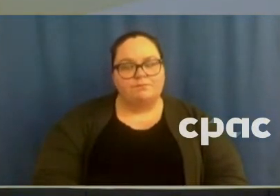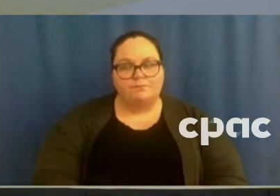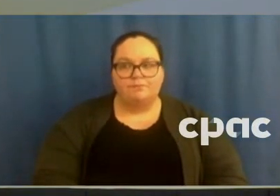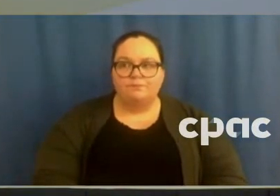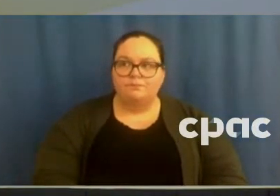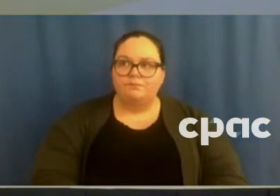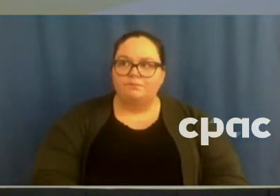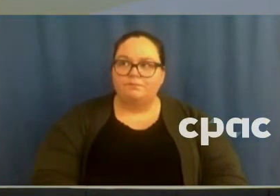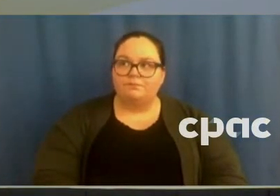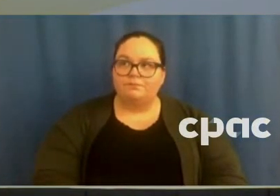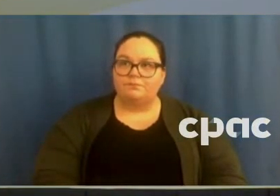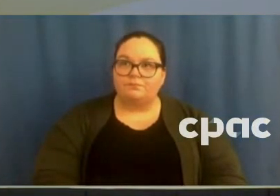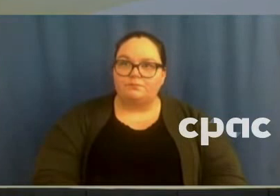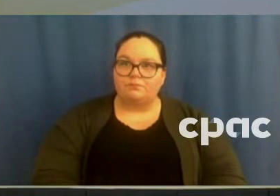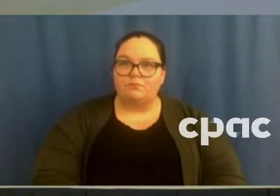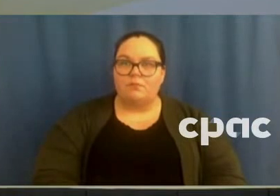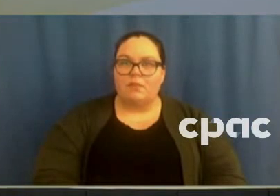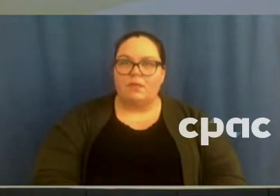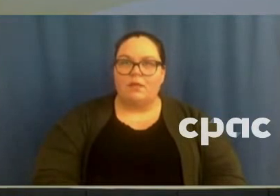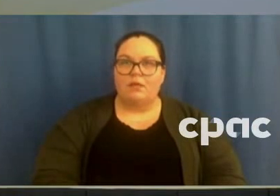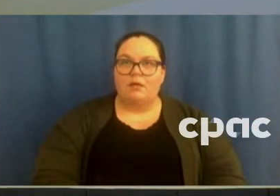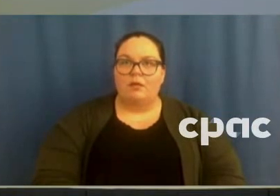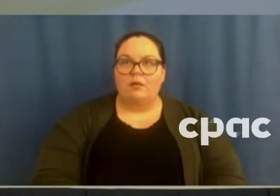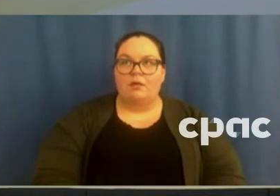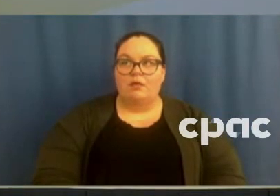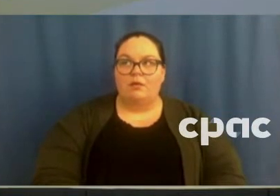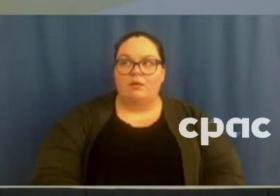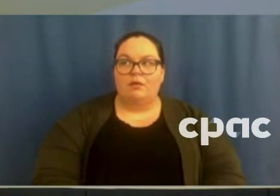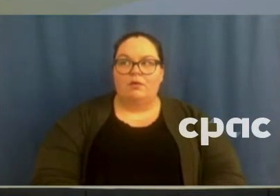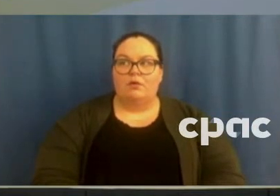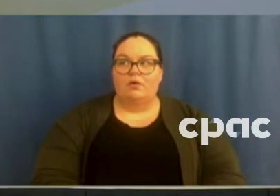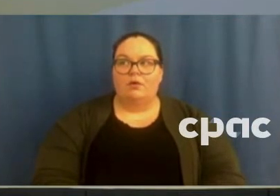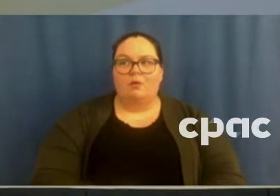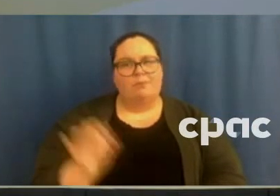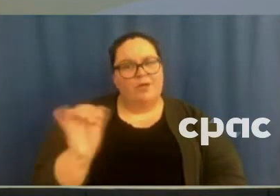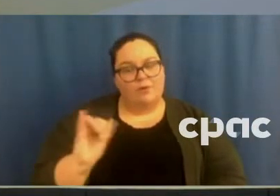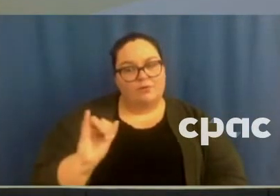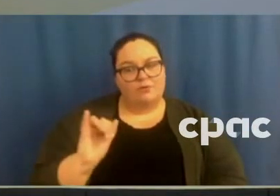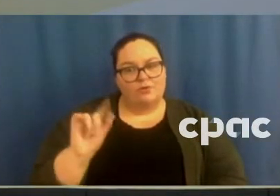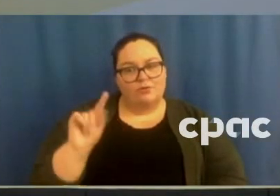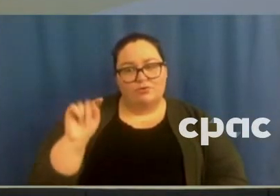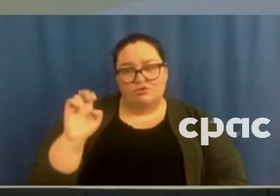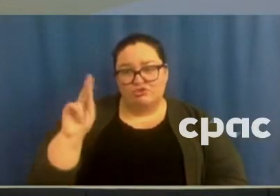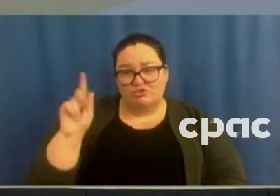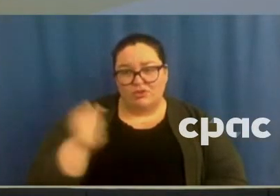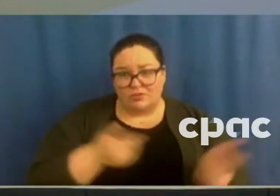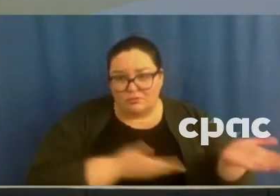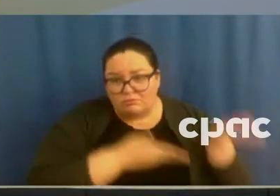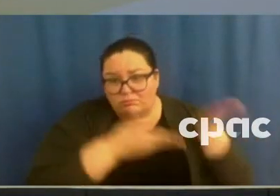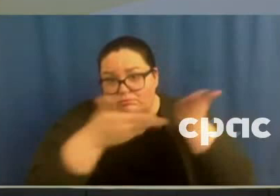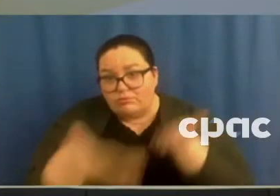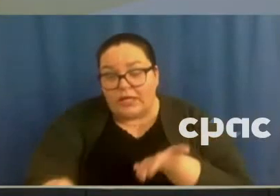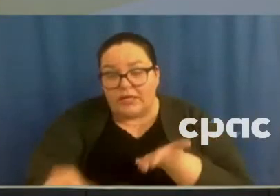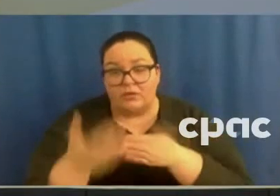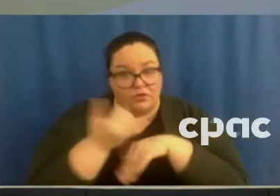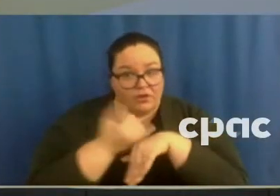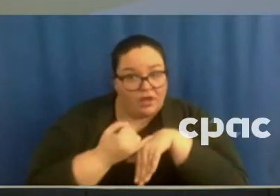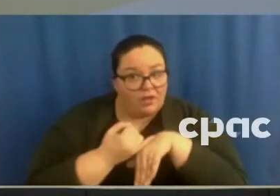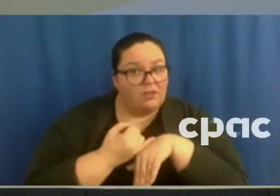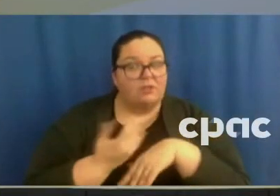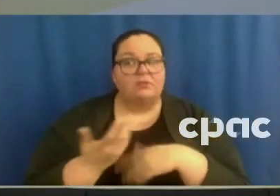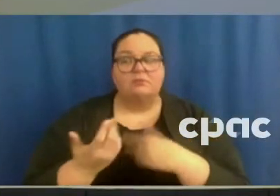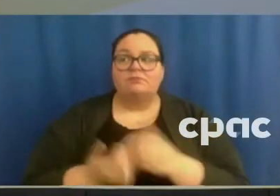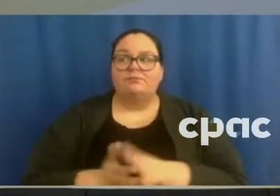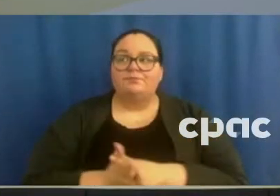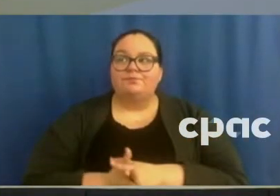to work, and also we need the supplies that come in and out. We actually have I think one of the things that